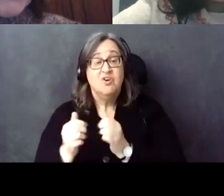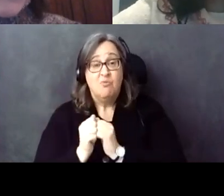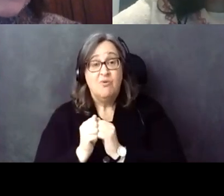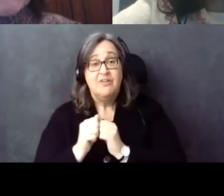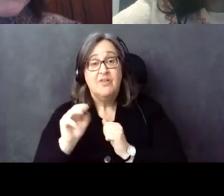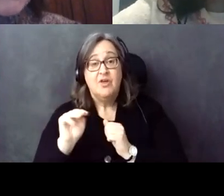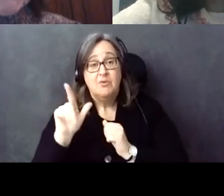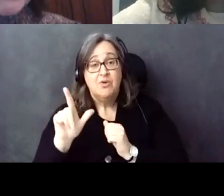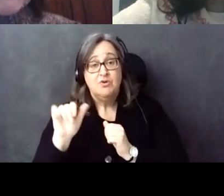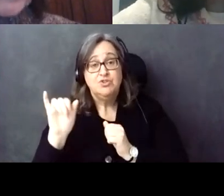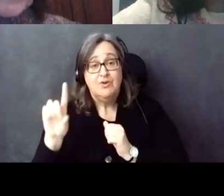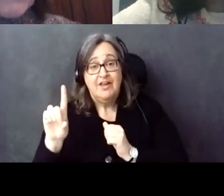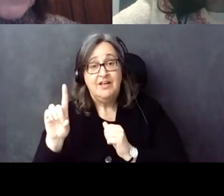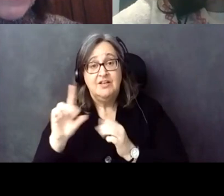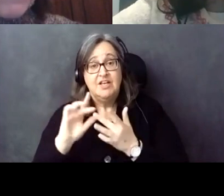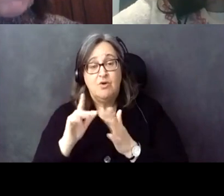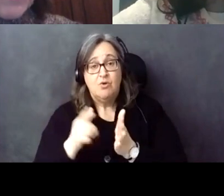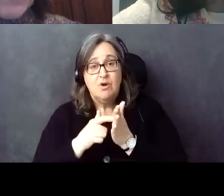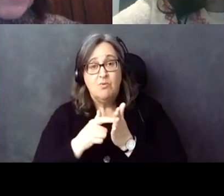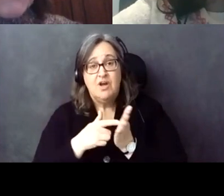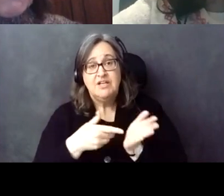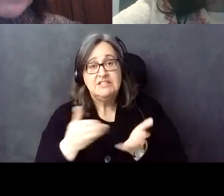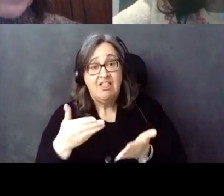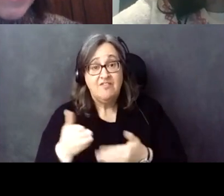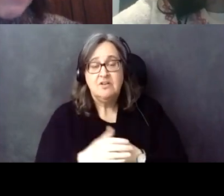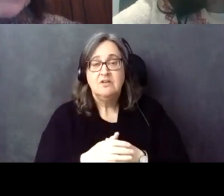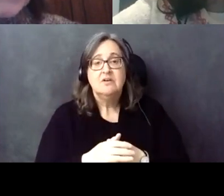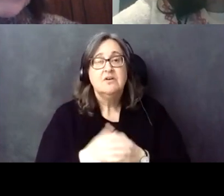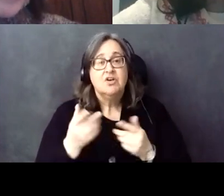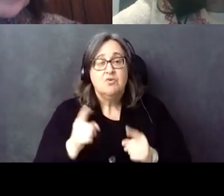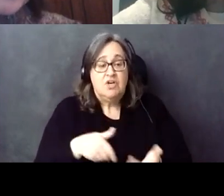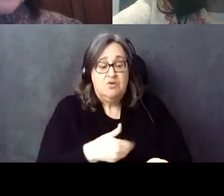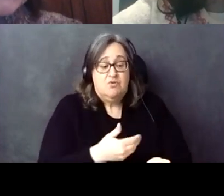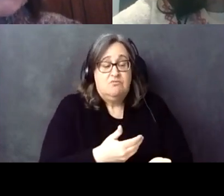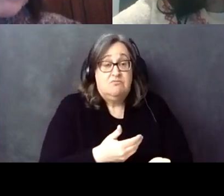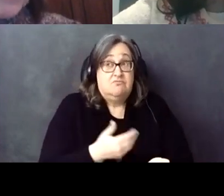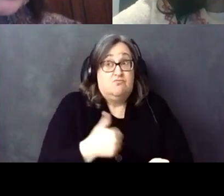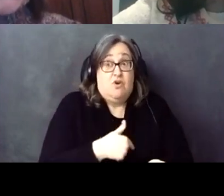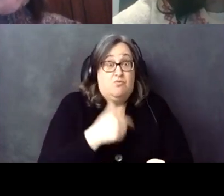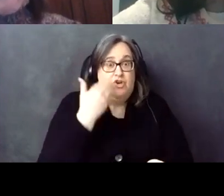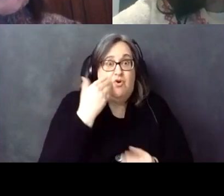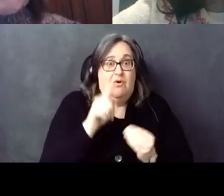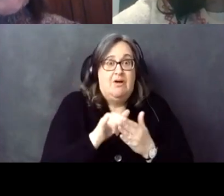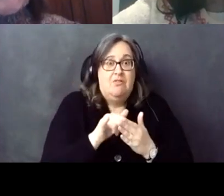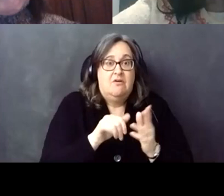people who require delivery once they come to our attention, that would be awesome.